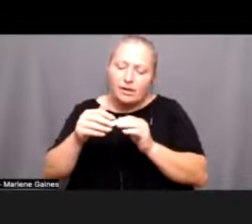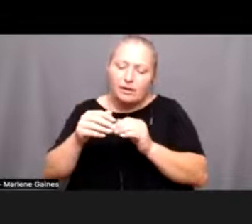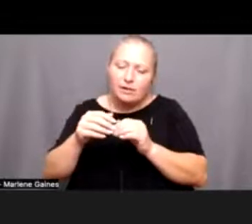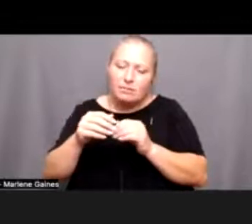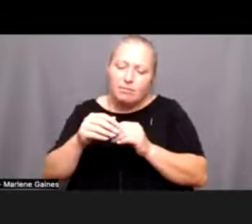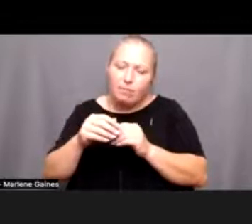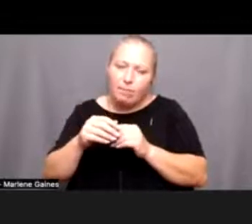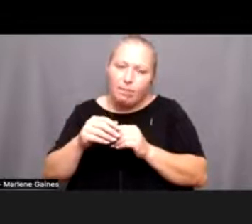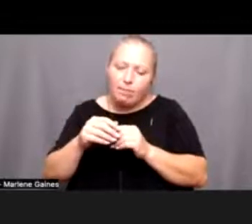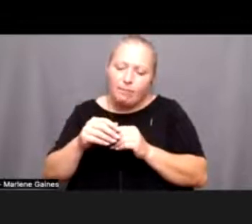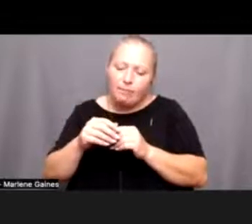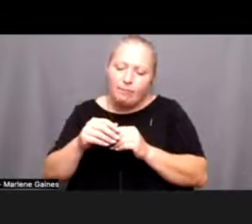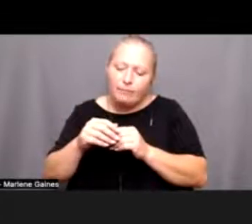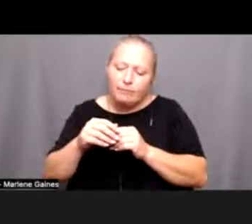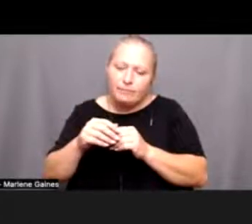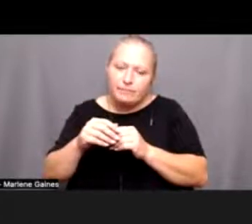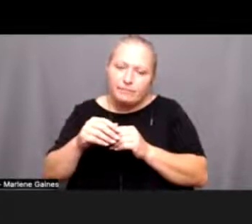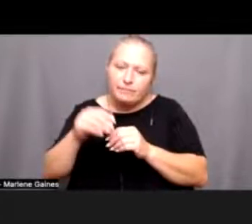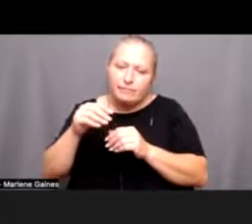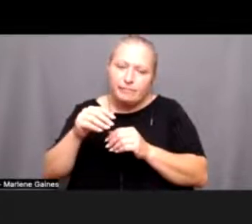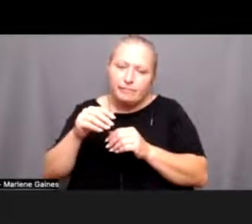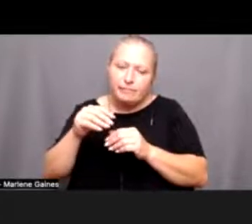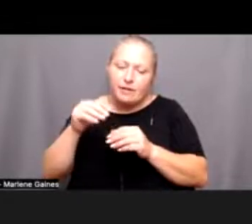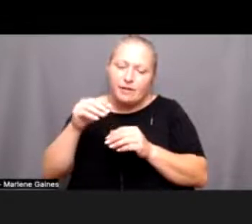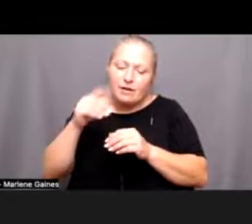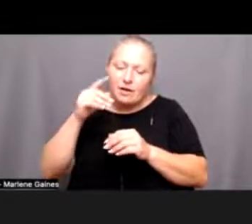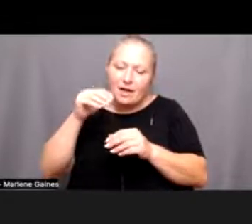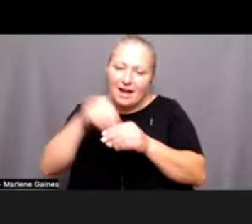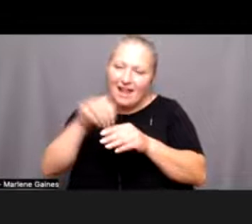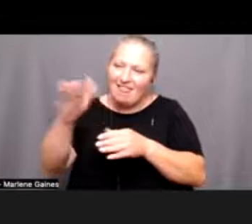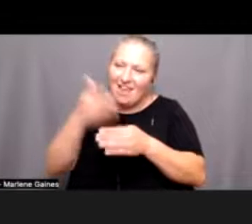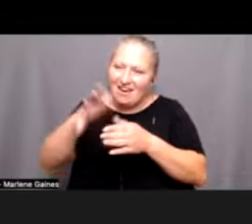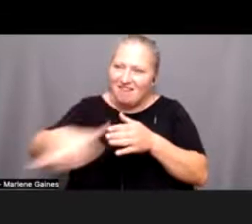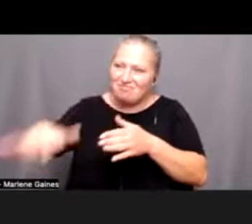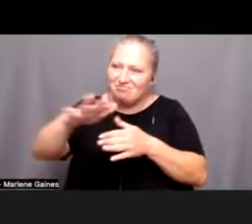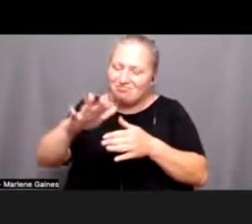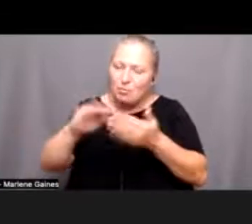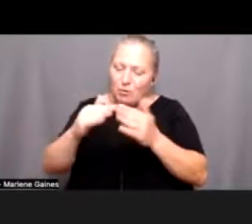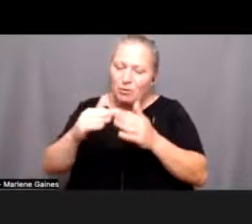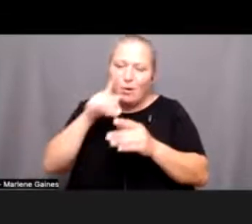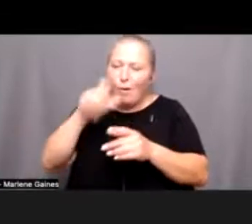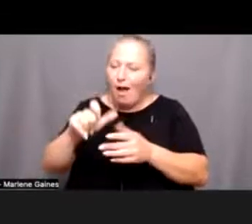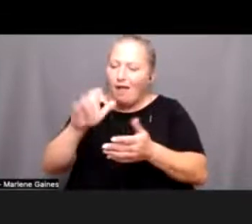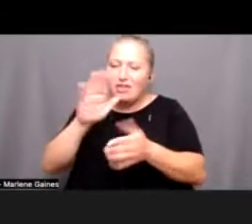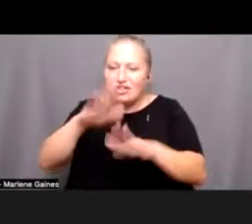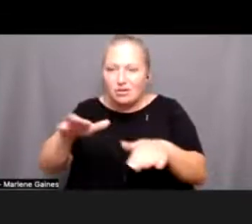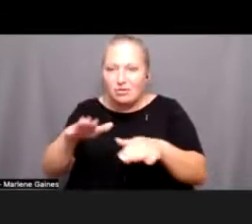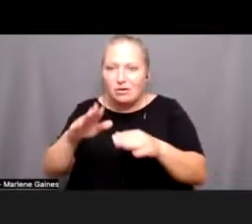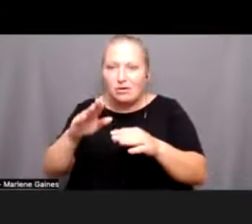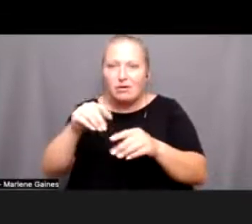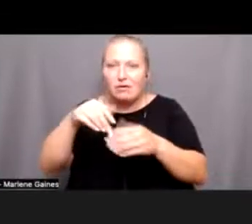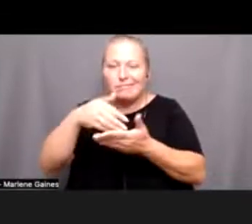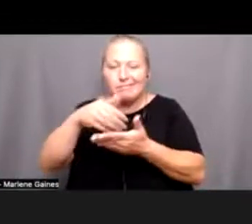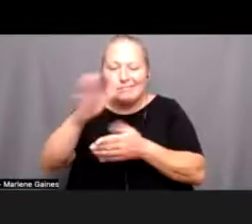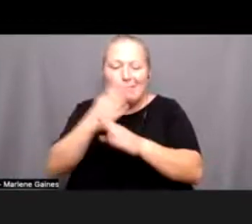in their neighborhood and not have to send their children off on a bus every day, 8-10 miles